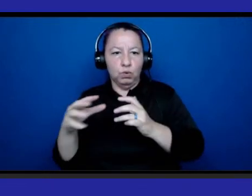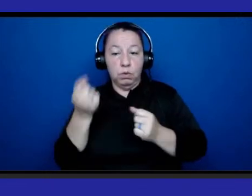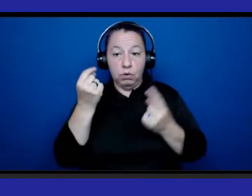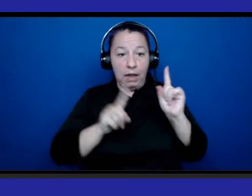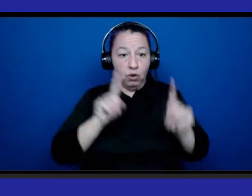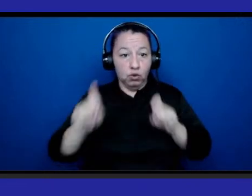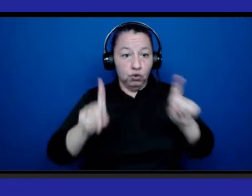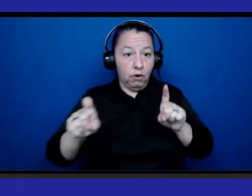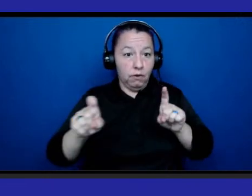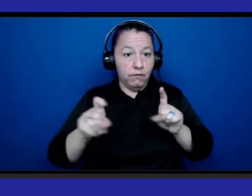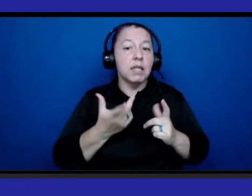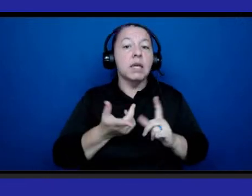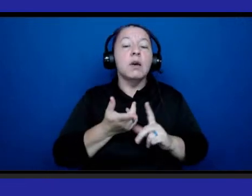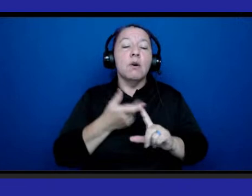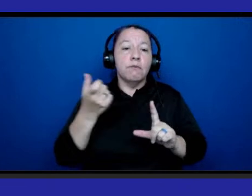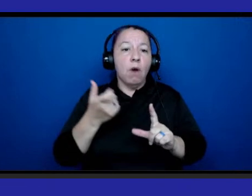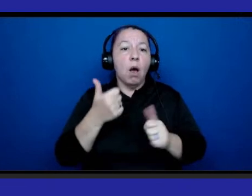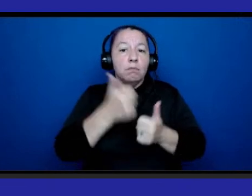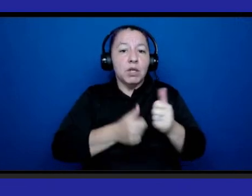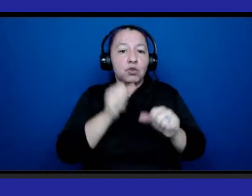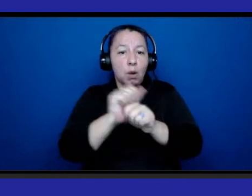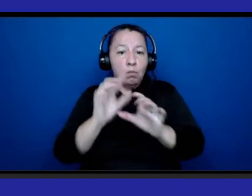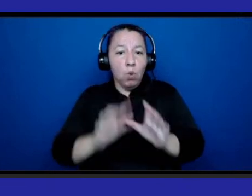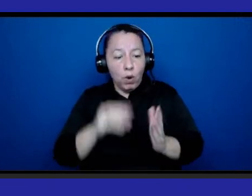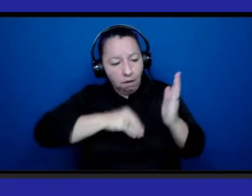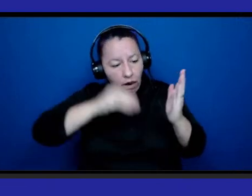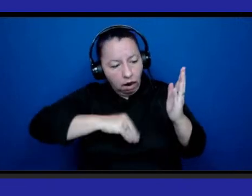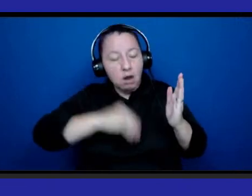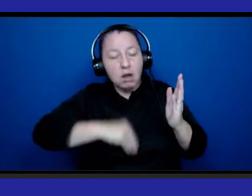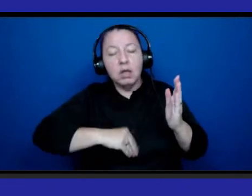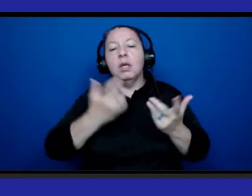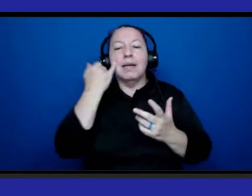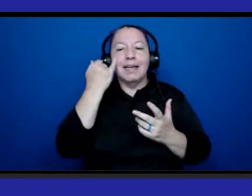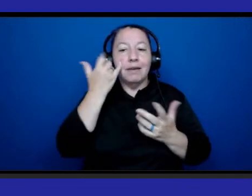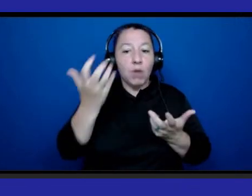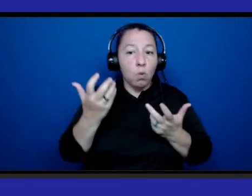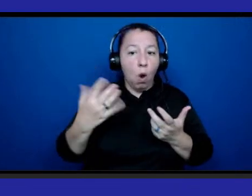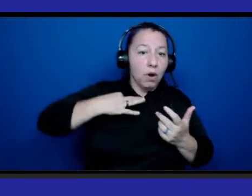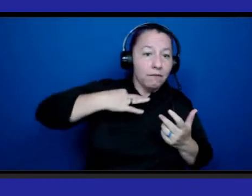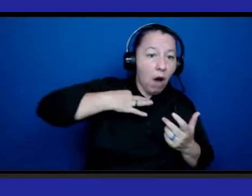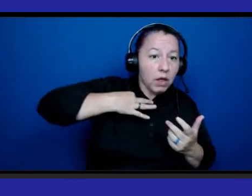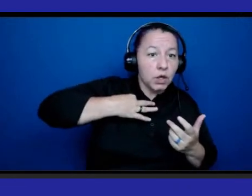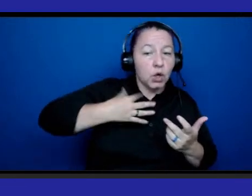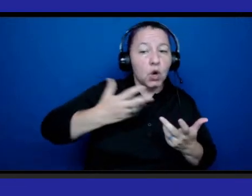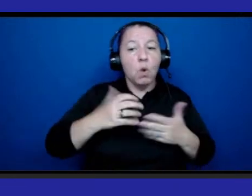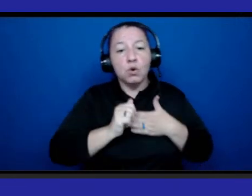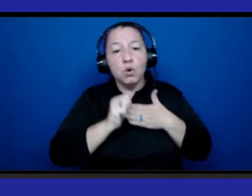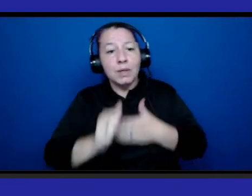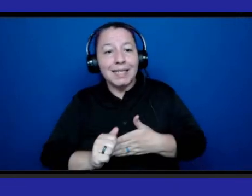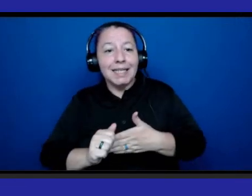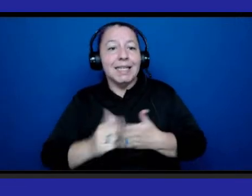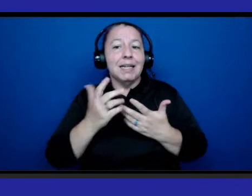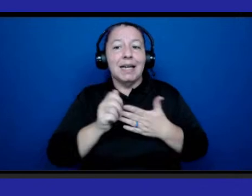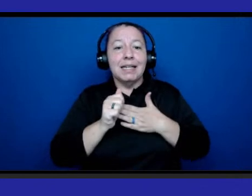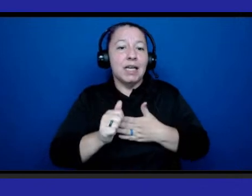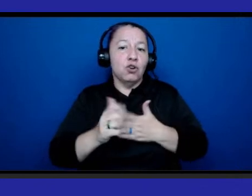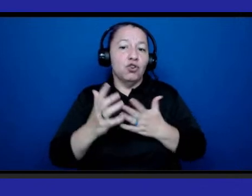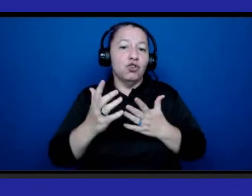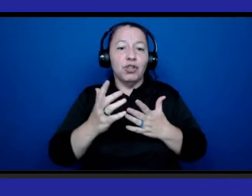asked of our employees were whether or not they wanted to volunteer, lead suggestions, leadership traits of the